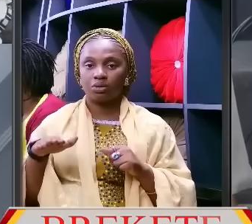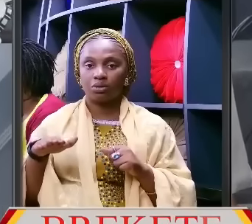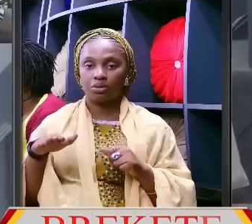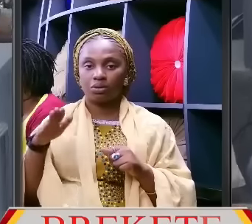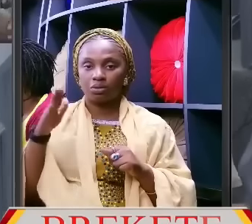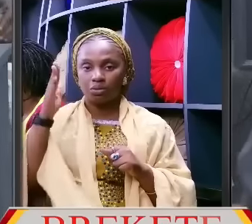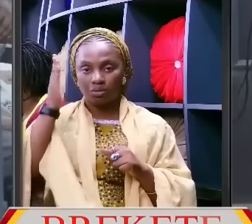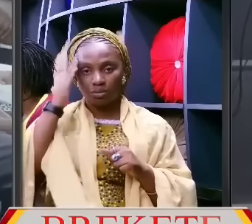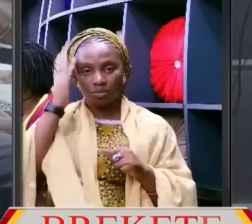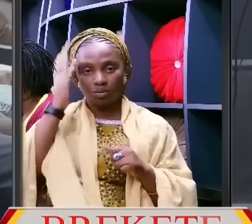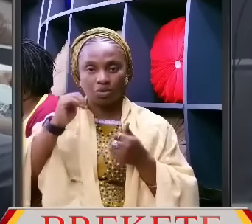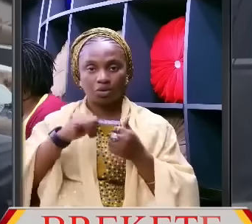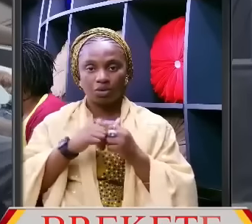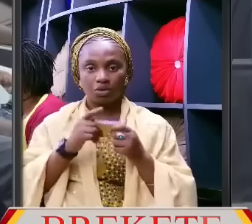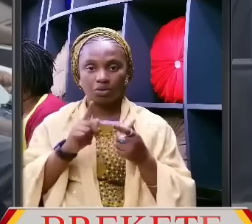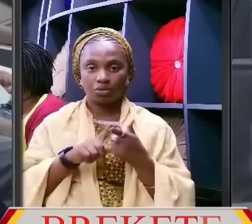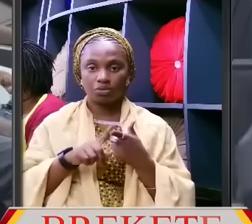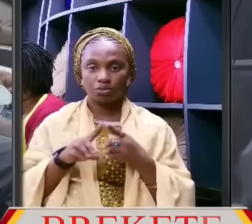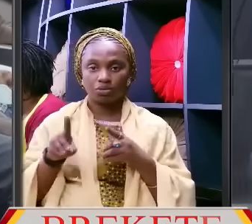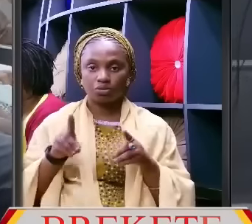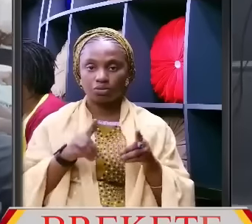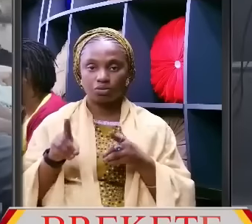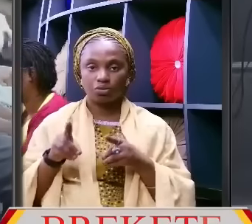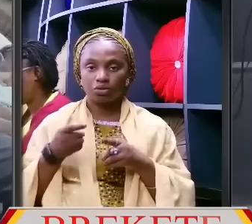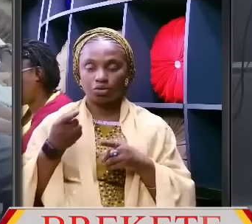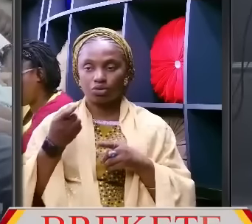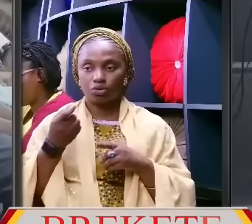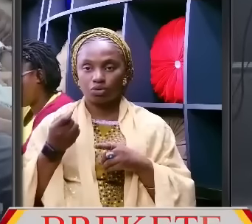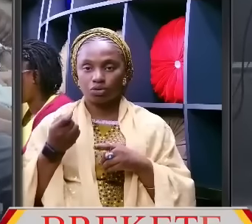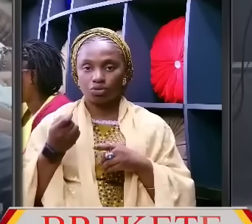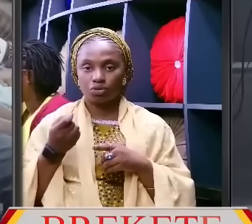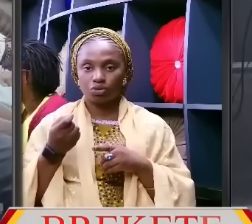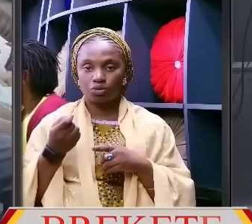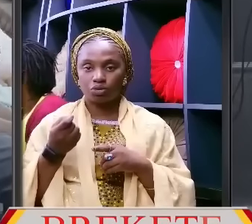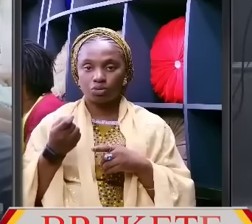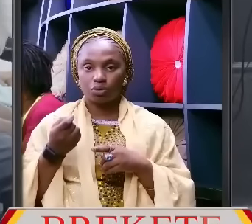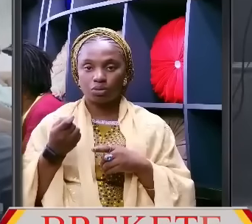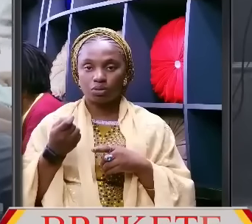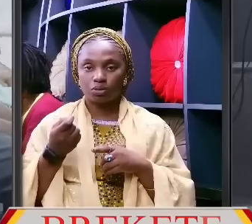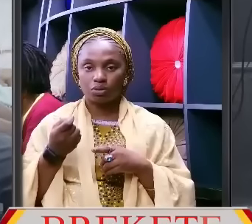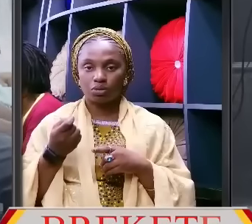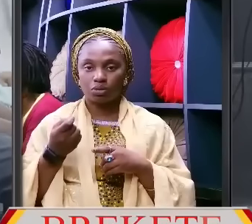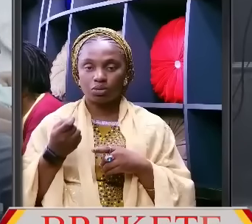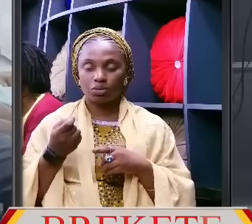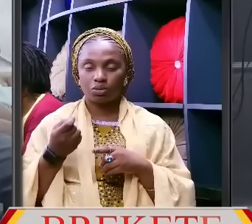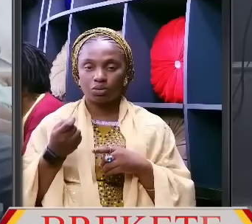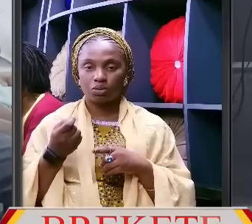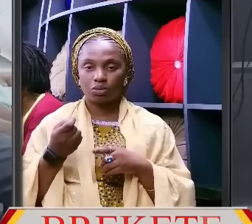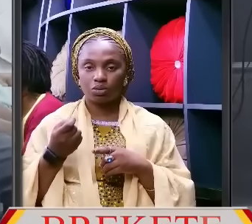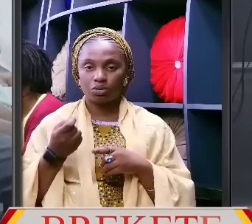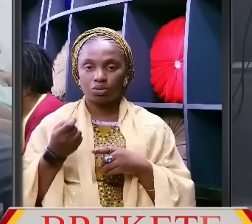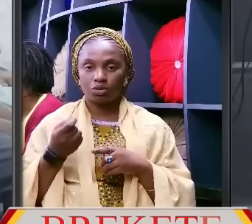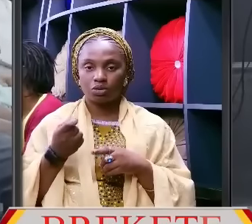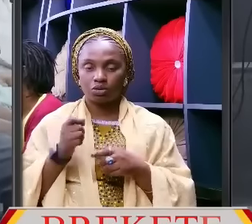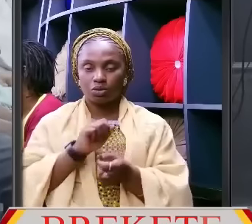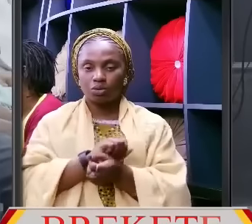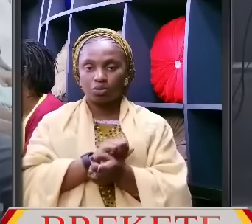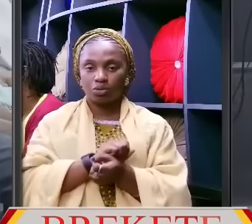small physio and massage. First of all, if your husband come home tired,